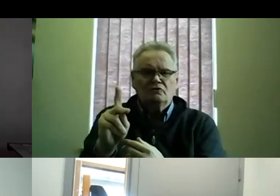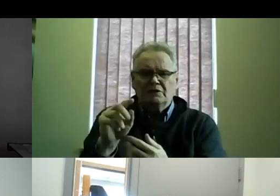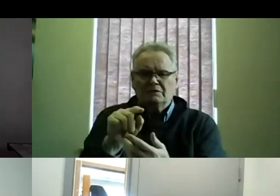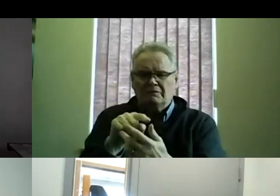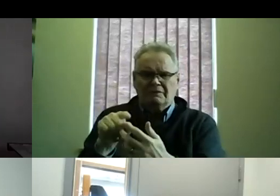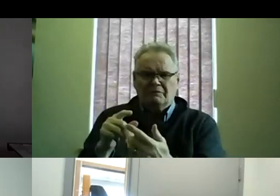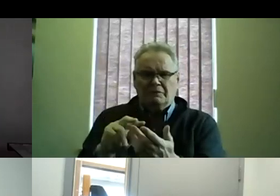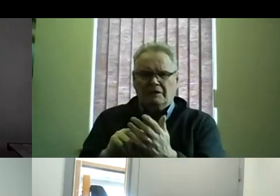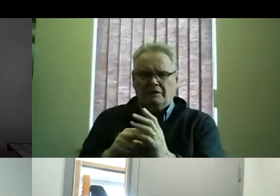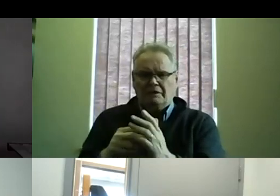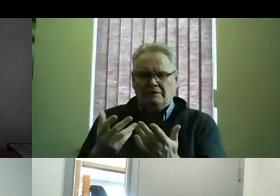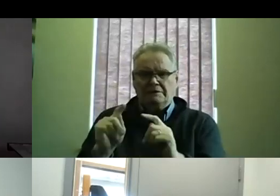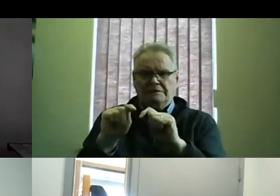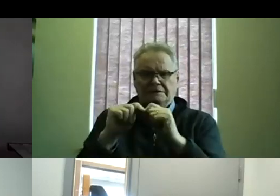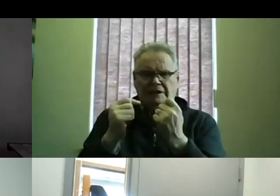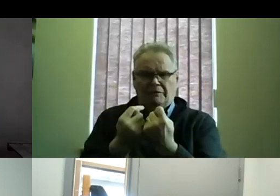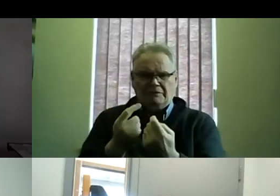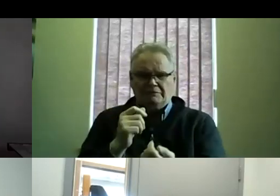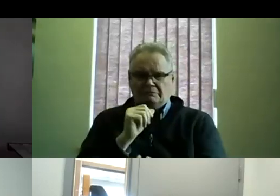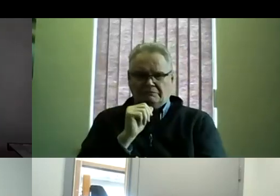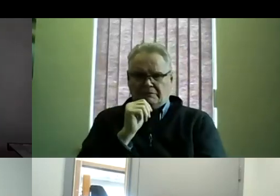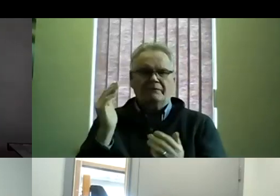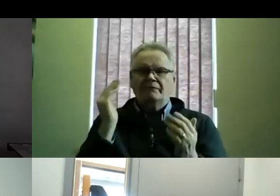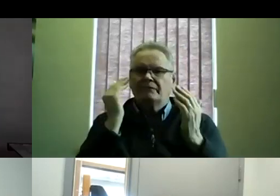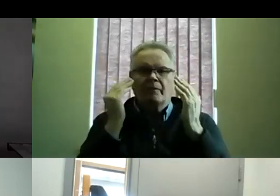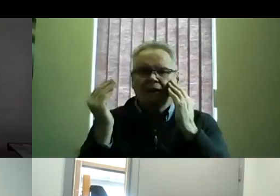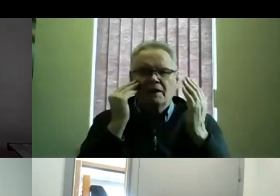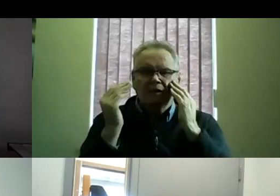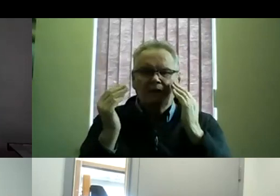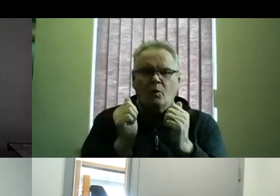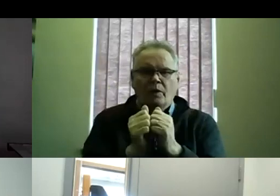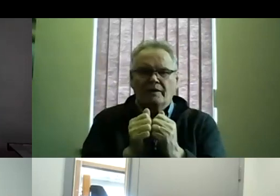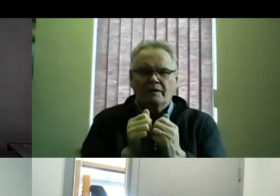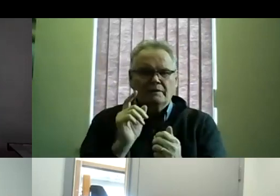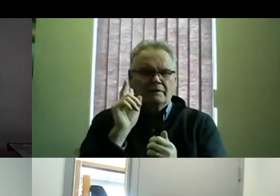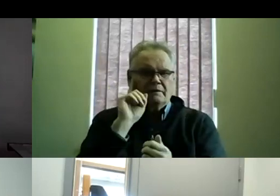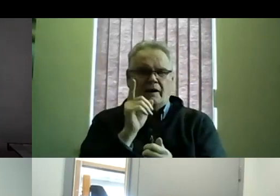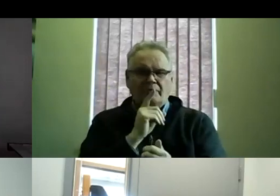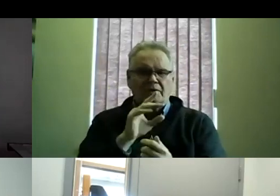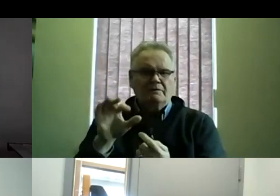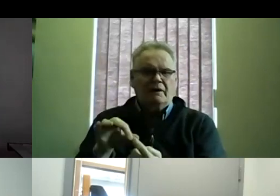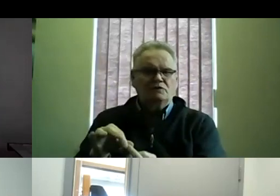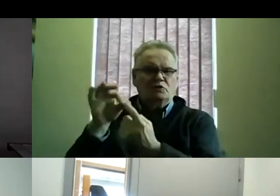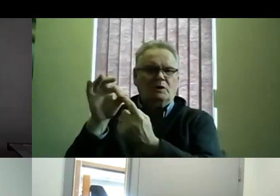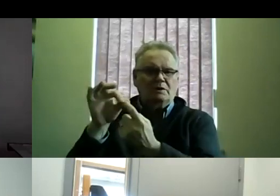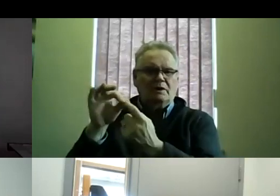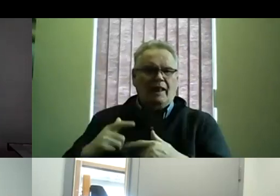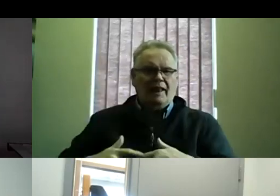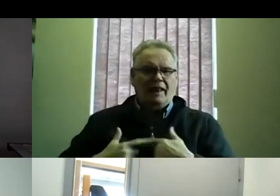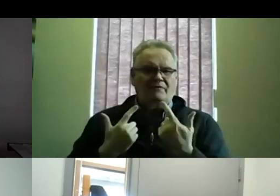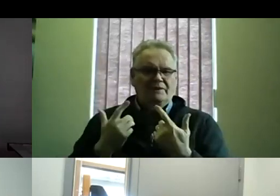the risk by that assessment team. So, and they're not familiar with the deaf